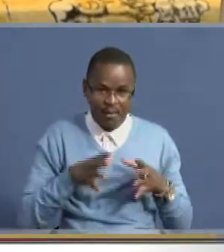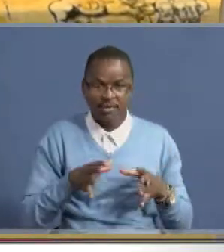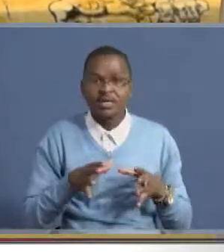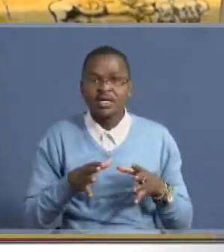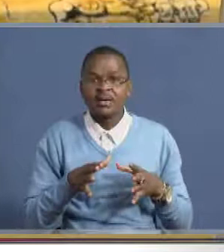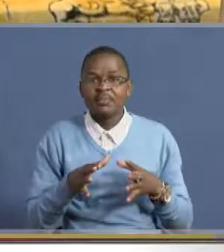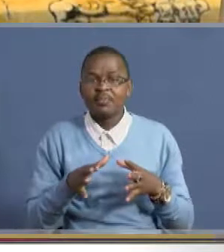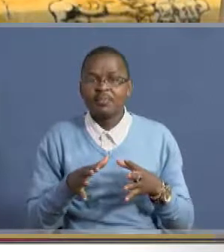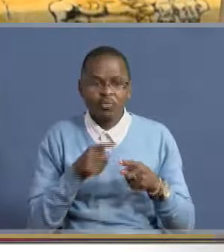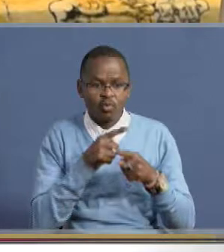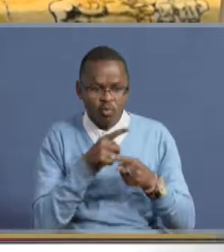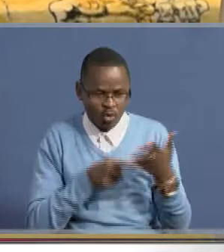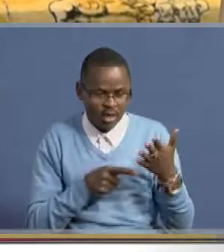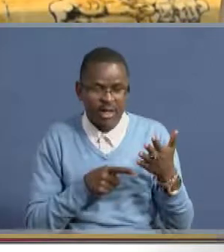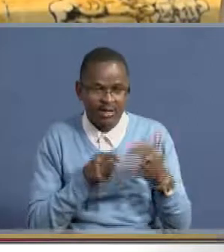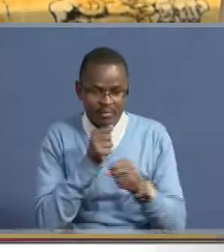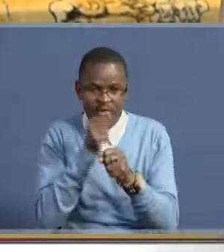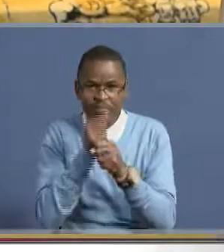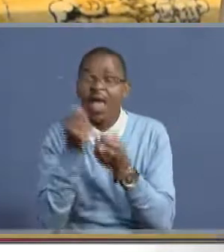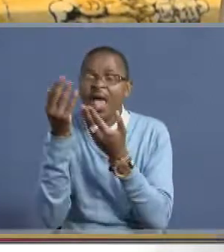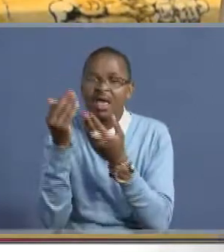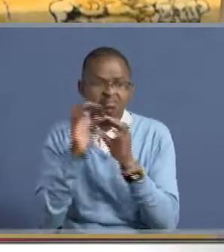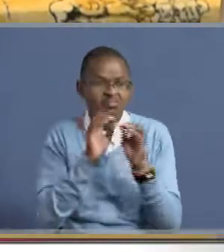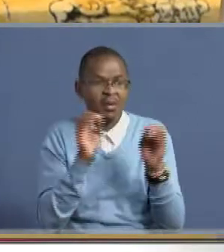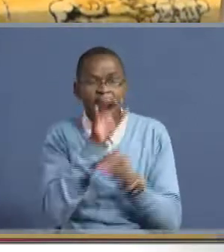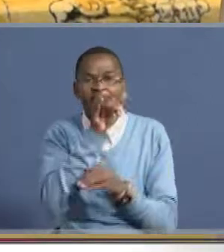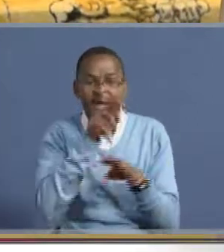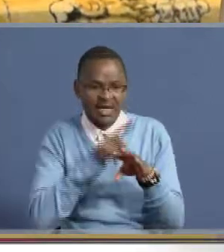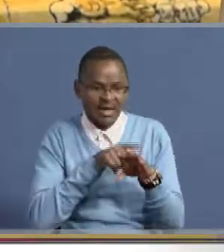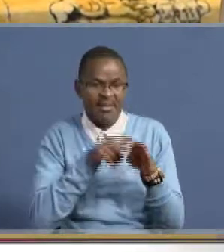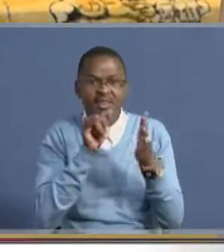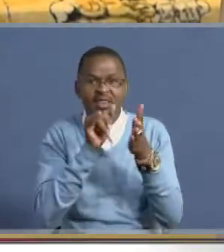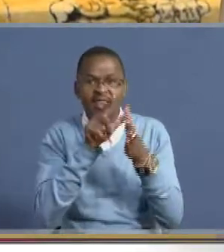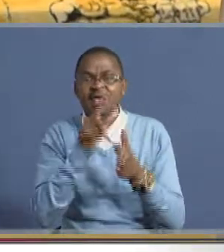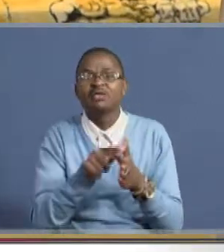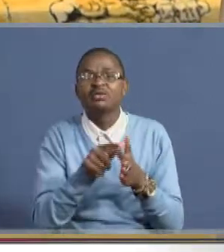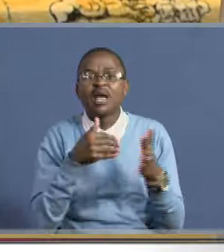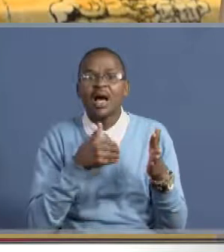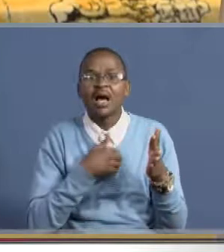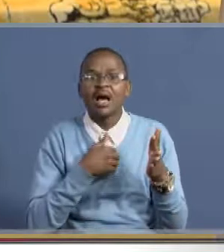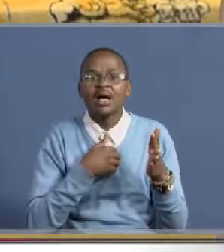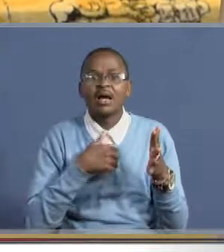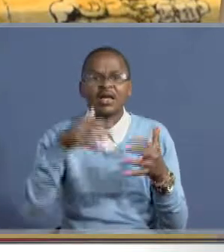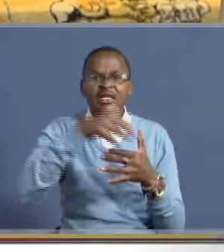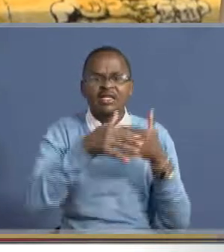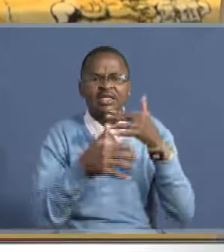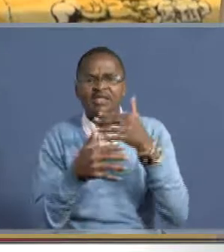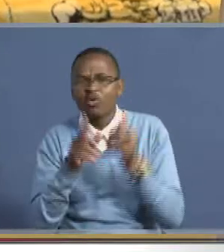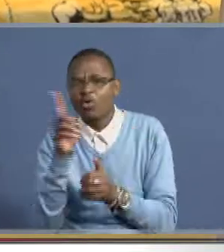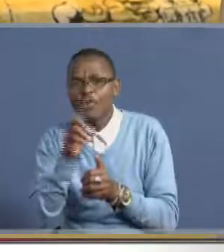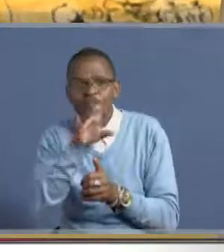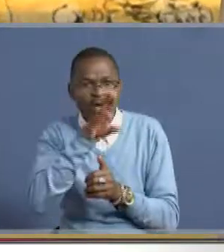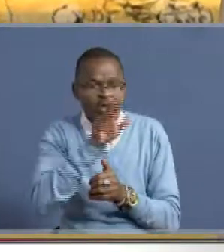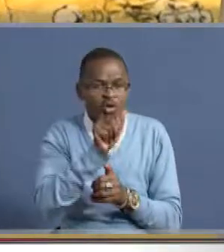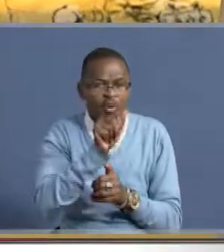Kenya. Though what I'm doing now, I didn't expect it, because by then we didn't have interchanges whereby the